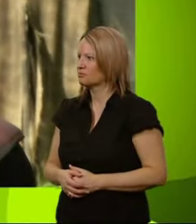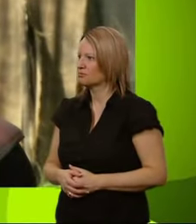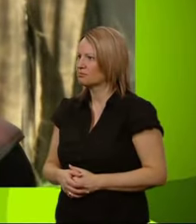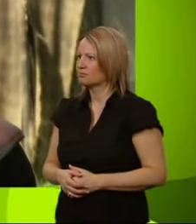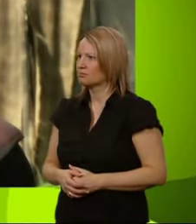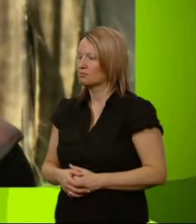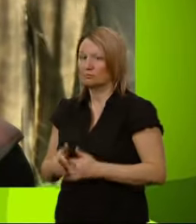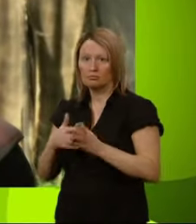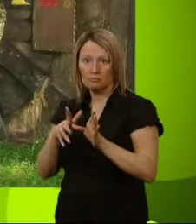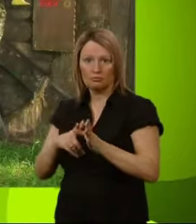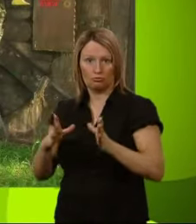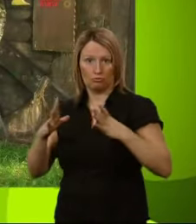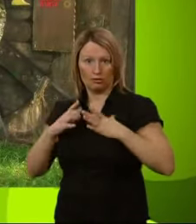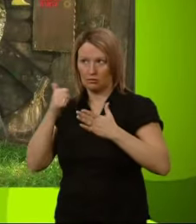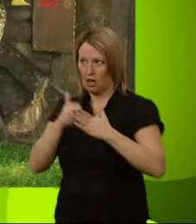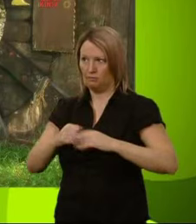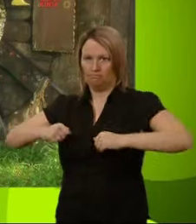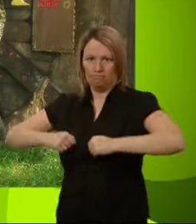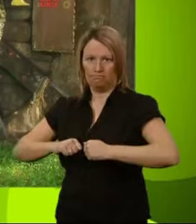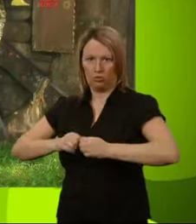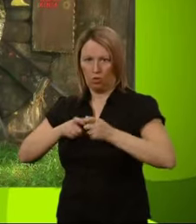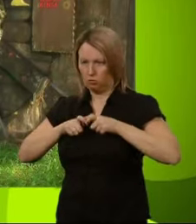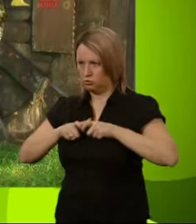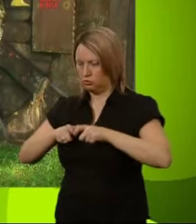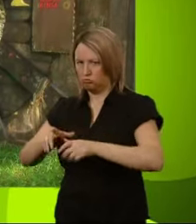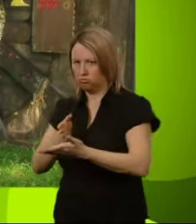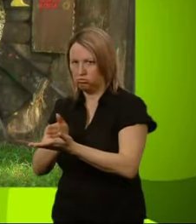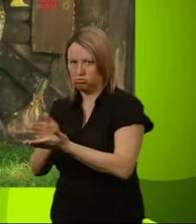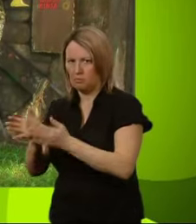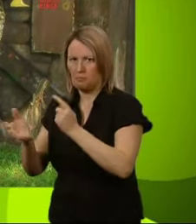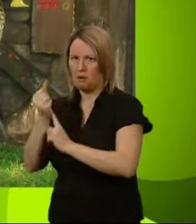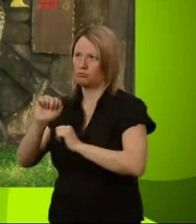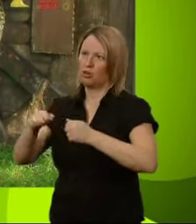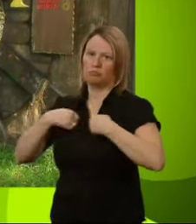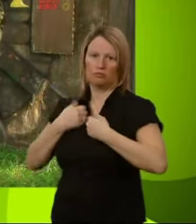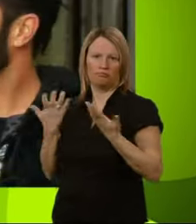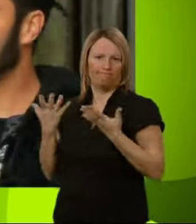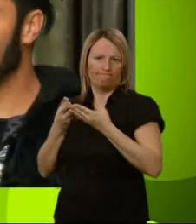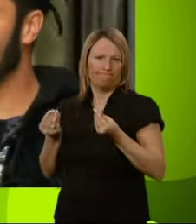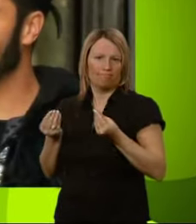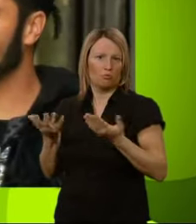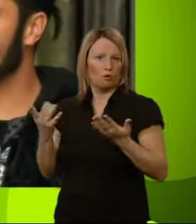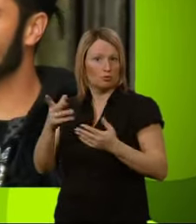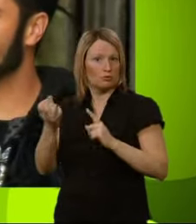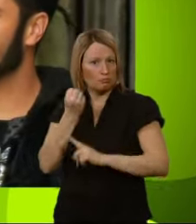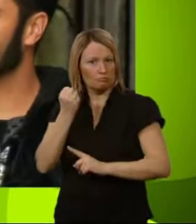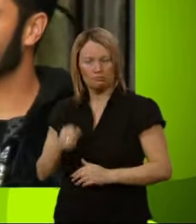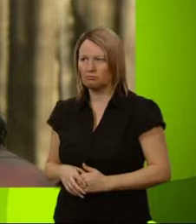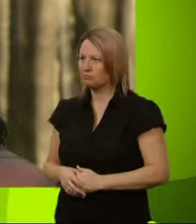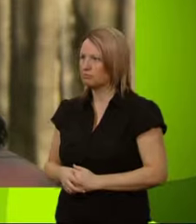Javmi, you must thrive here if you wish to continue your quest to become ultimate champion. Do you have what it